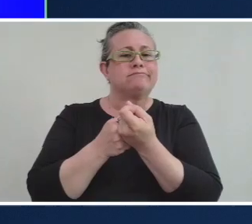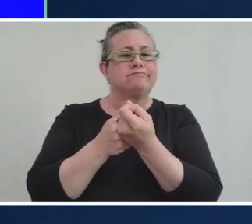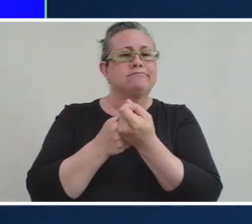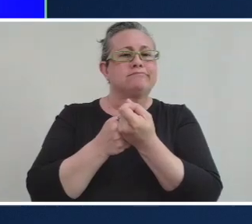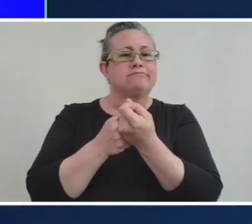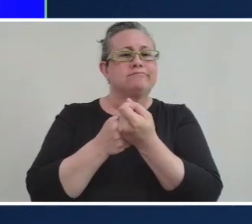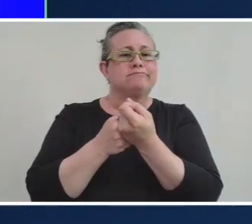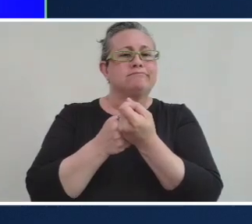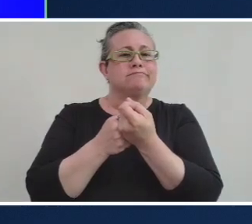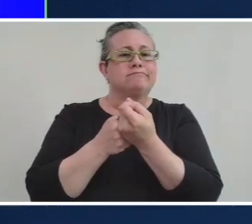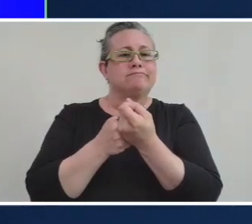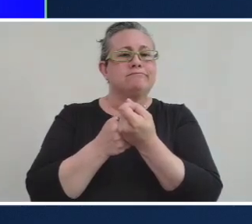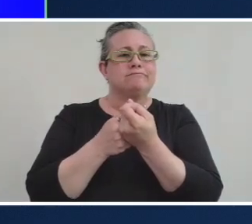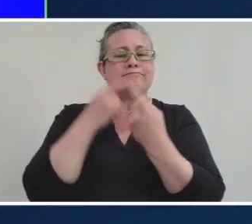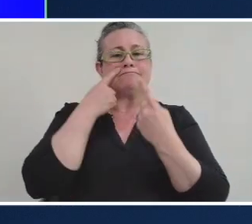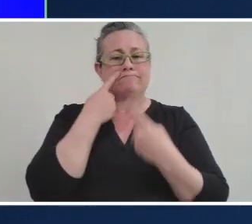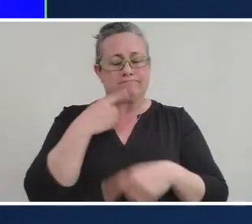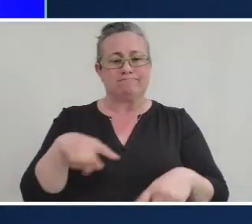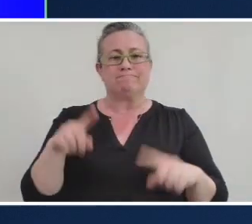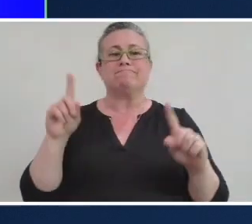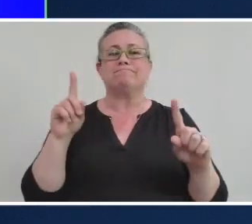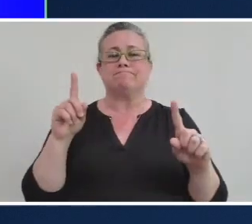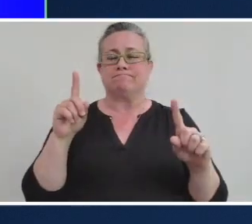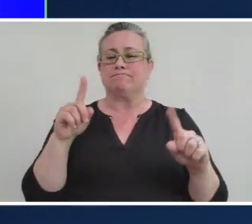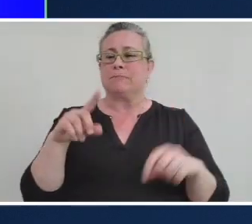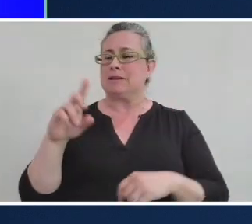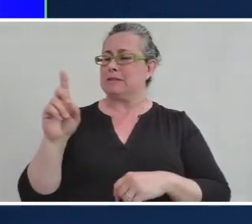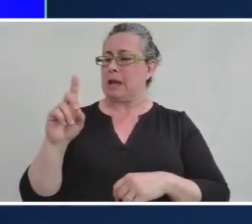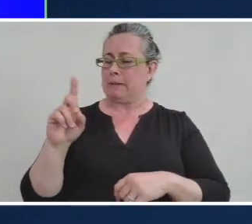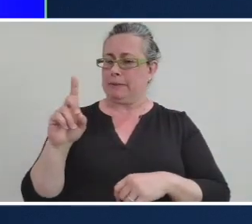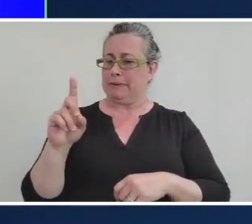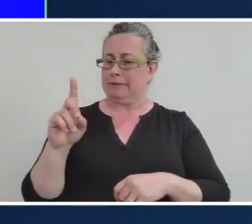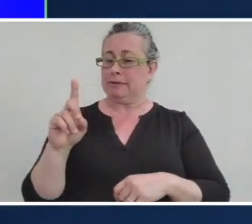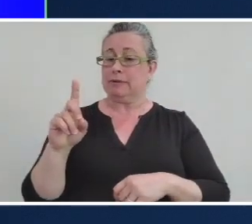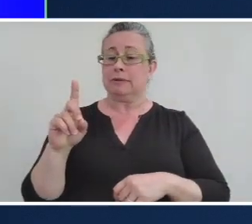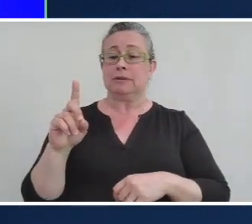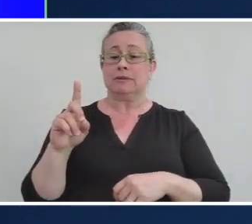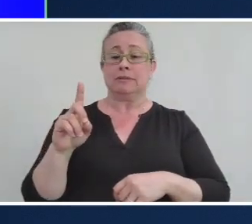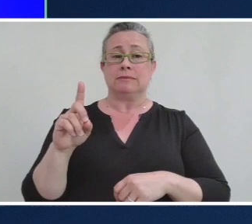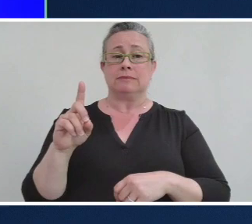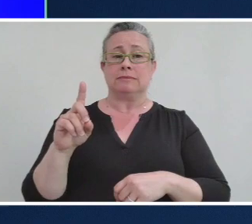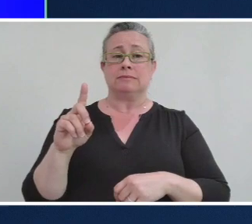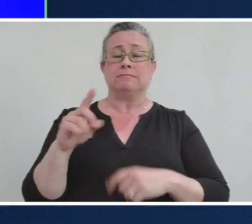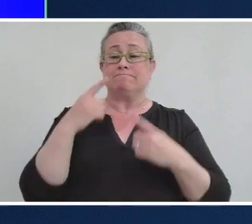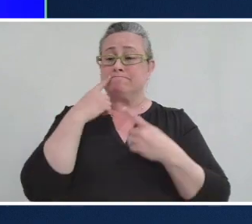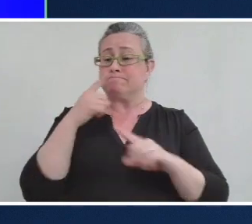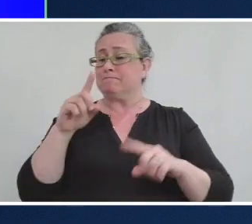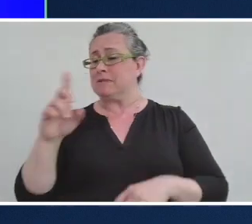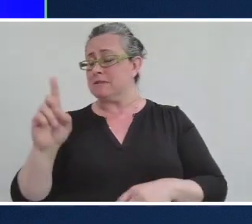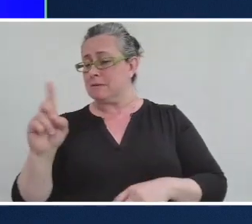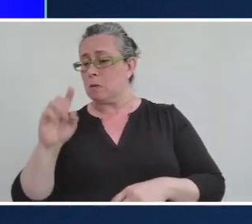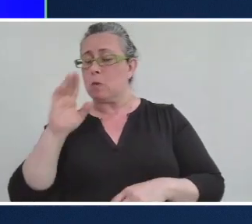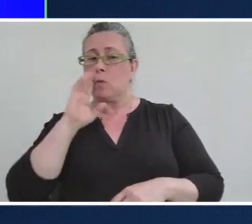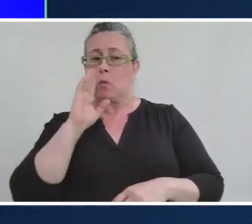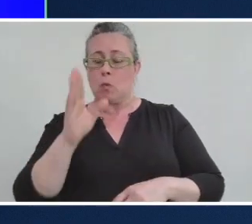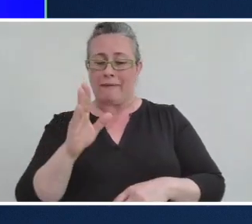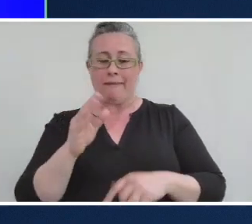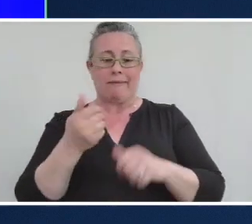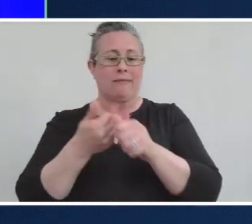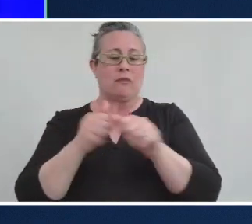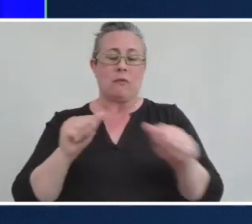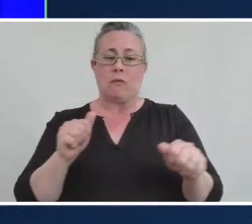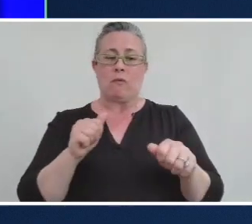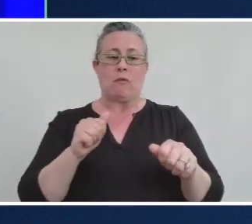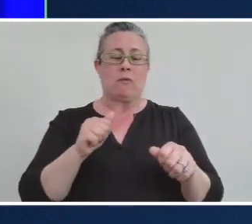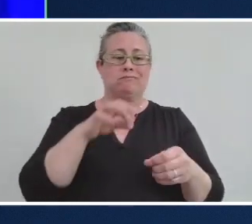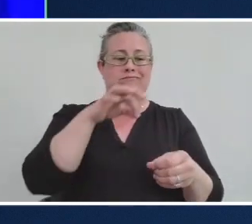the effective democracy that we need that avoids the risks of electoral violence and that